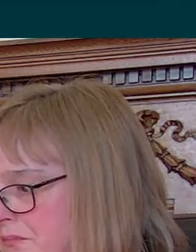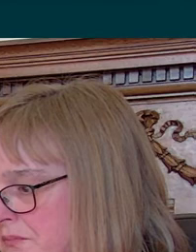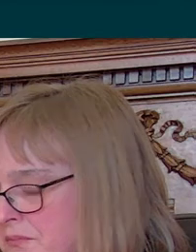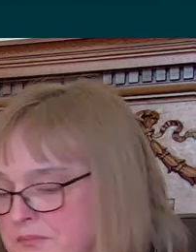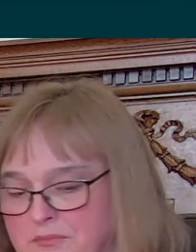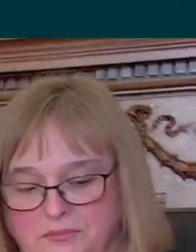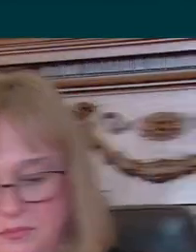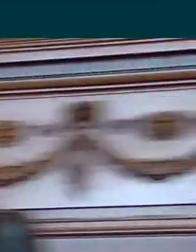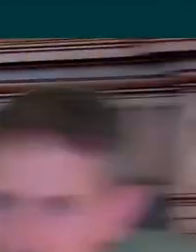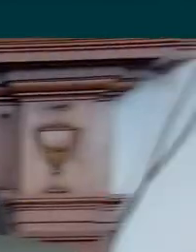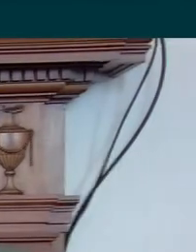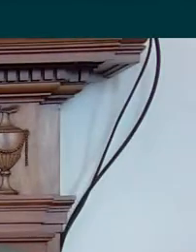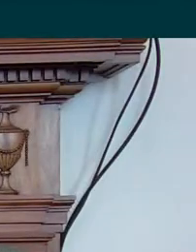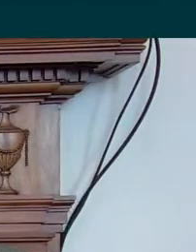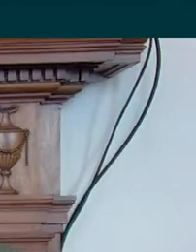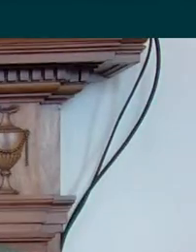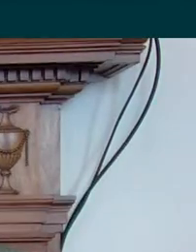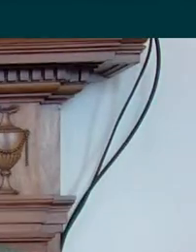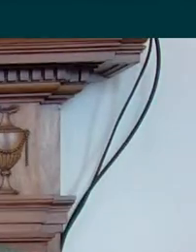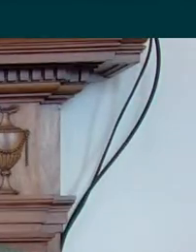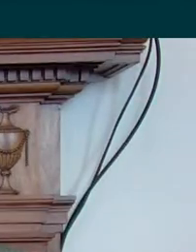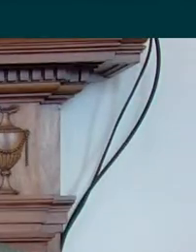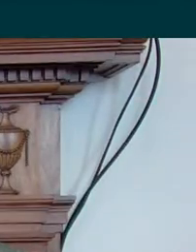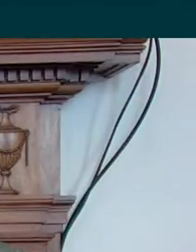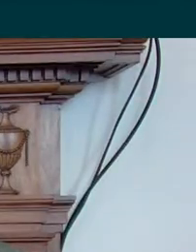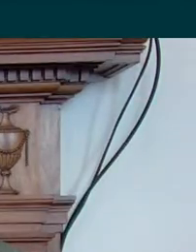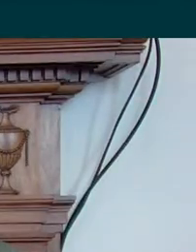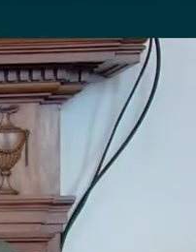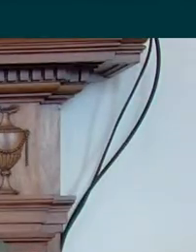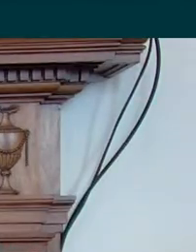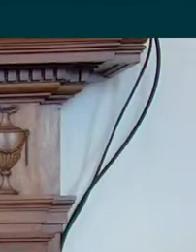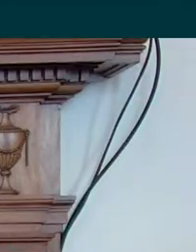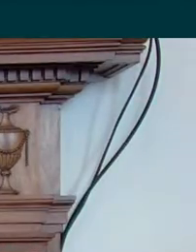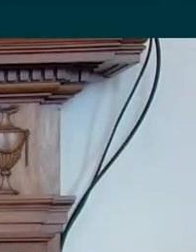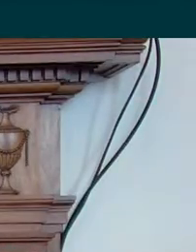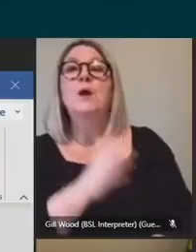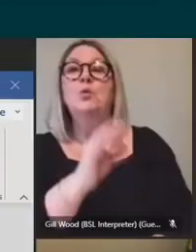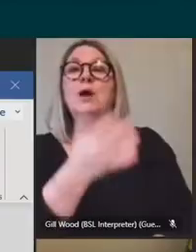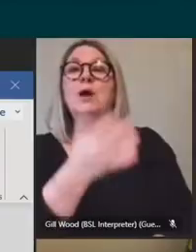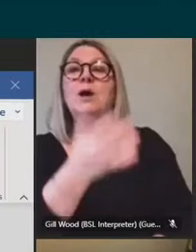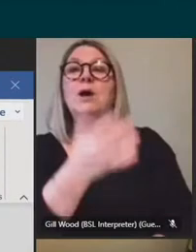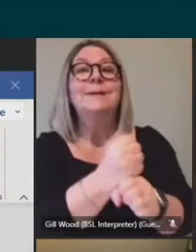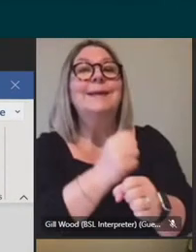Thank you, Councillor Dorward. A question from Councillor McGregor.